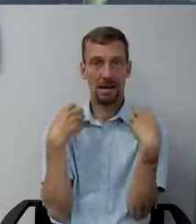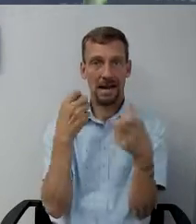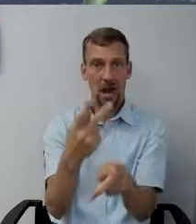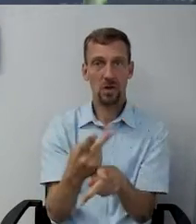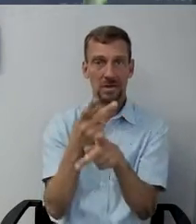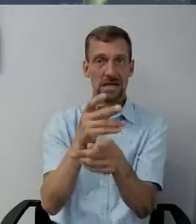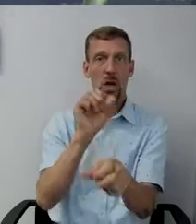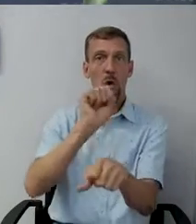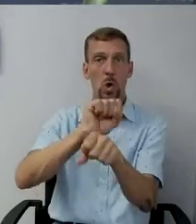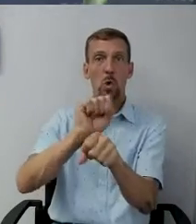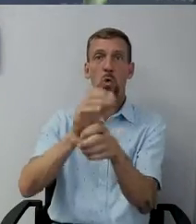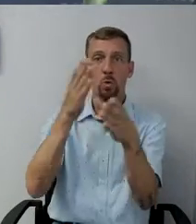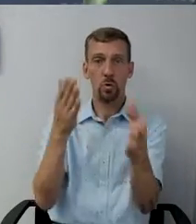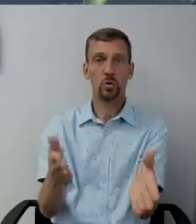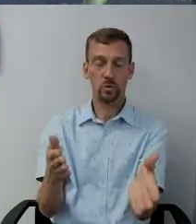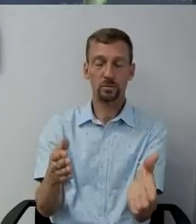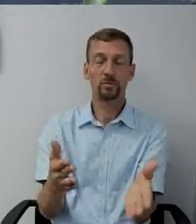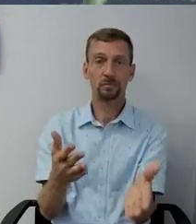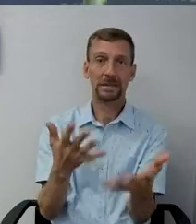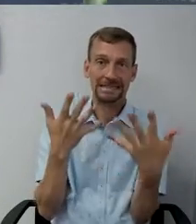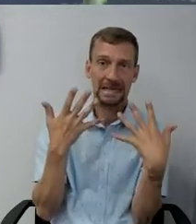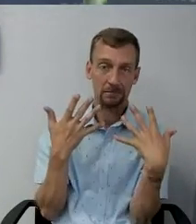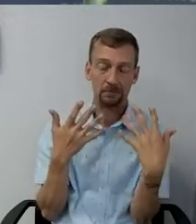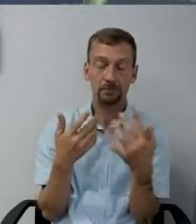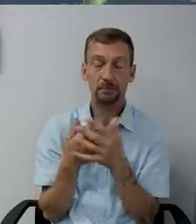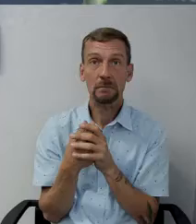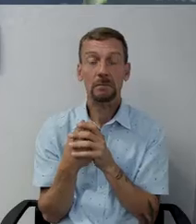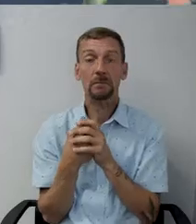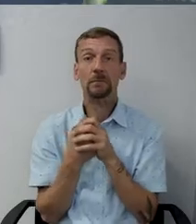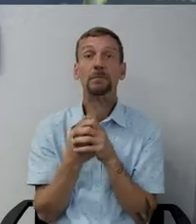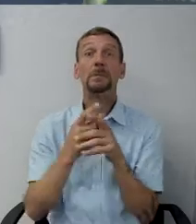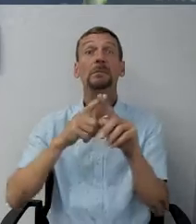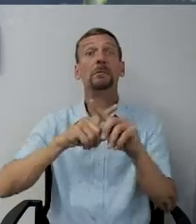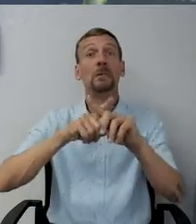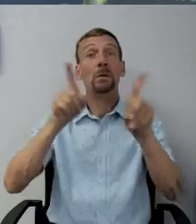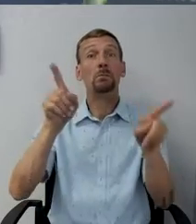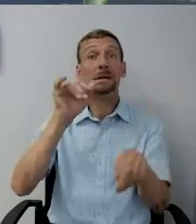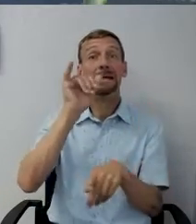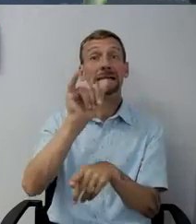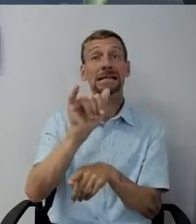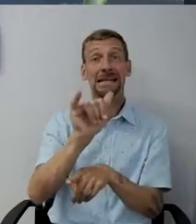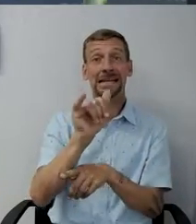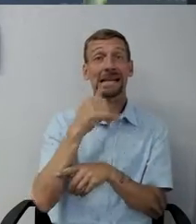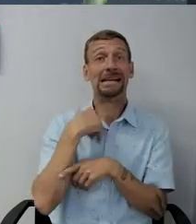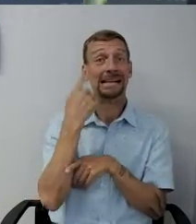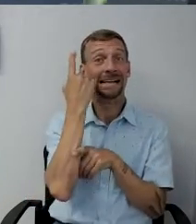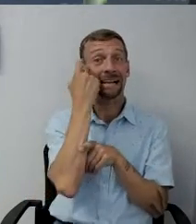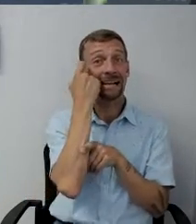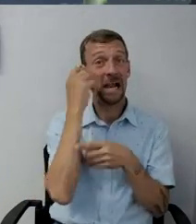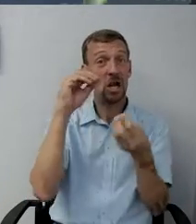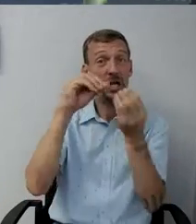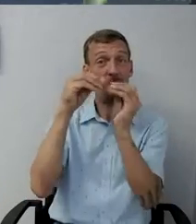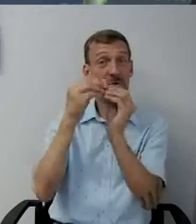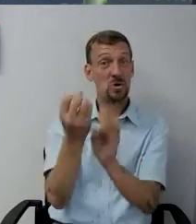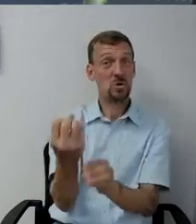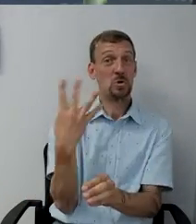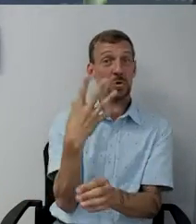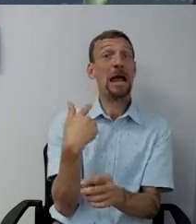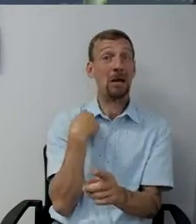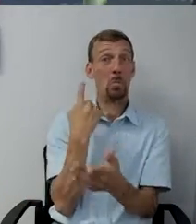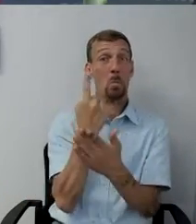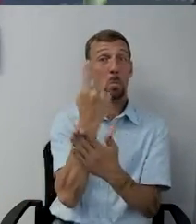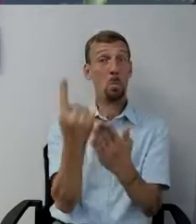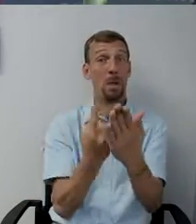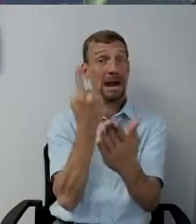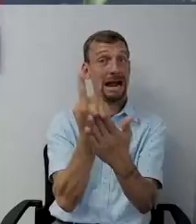So, and this was really, again, just about an hour ago. So this is, again, fresh